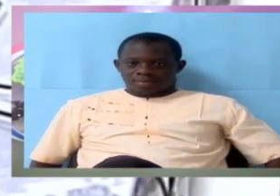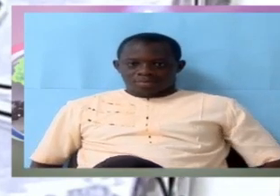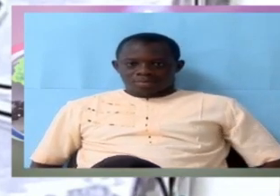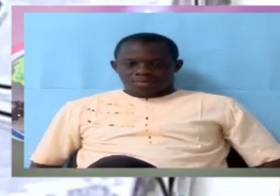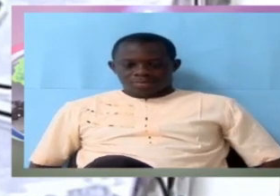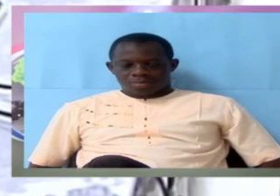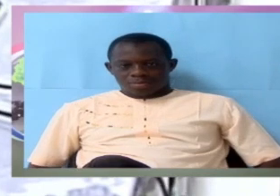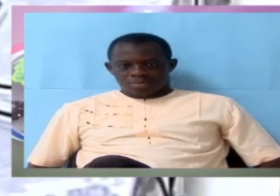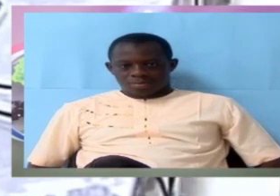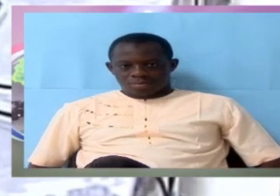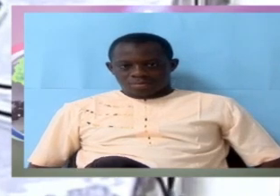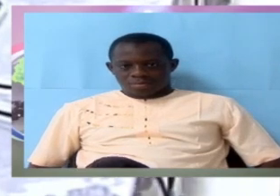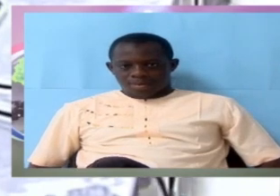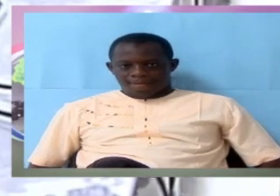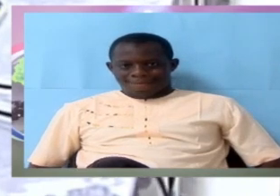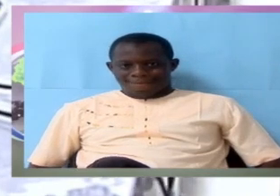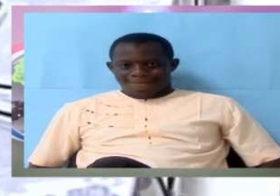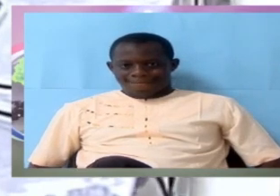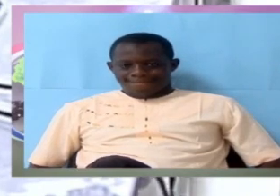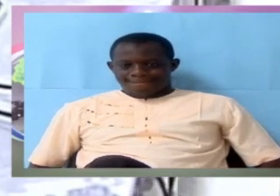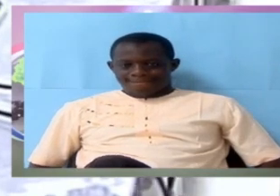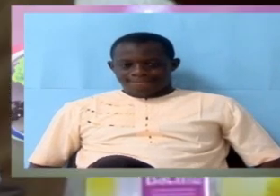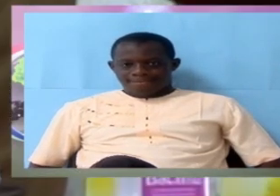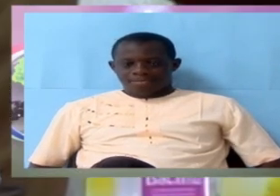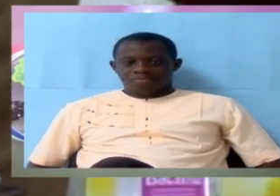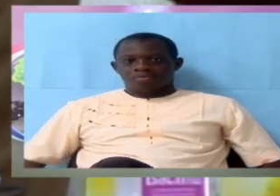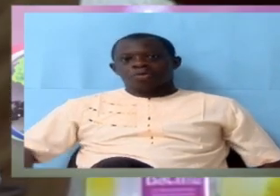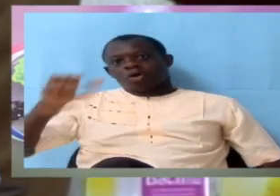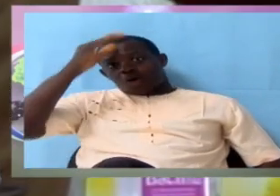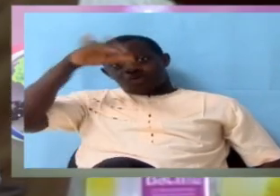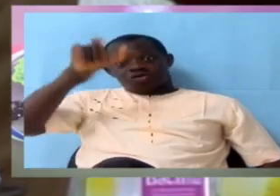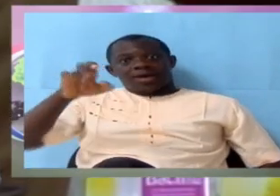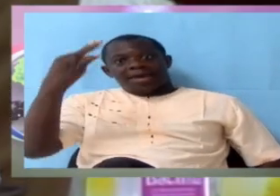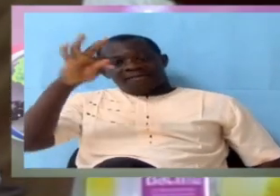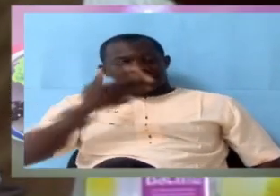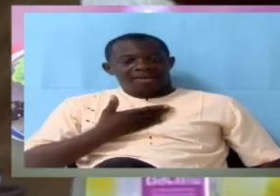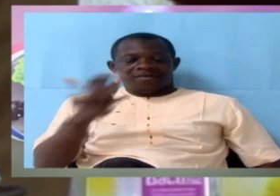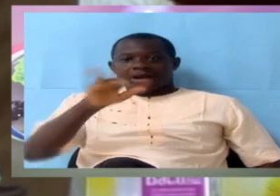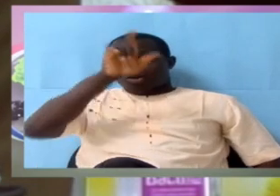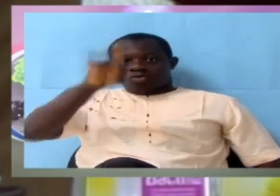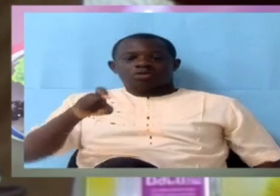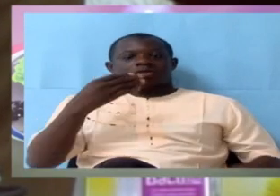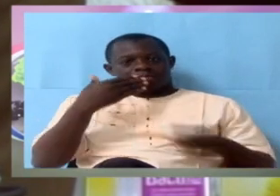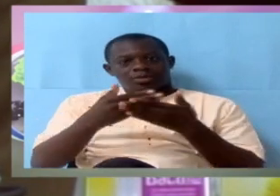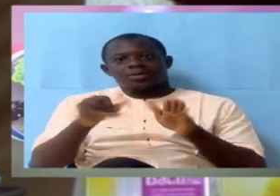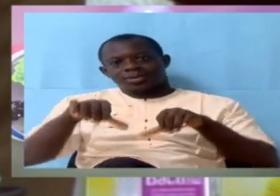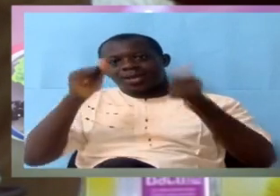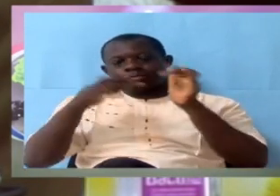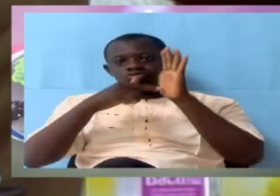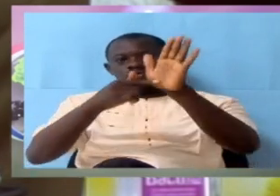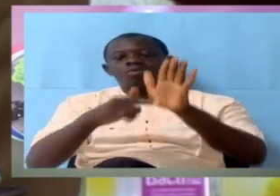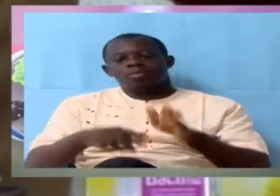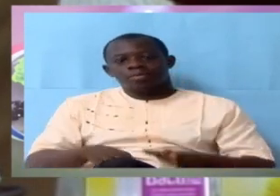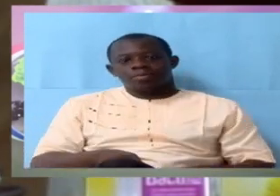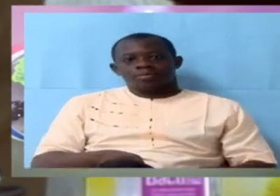Kibarol Dombemen, Punduna Nyokang. Commissioners, if you have any questions, please indicate.